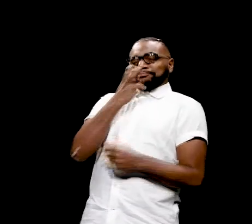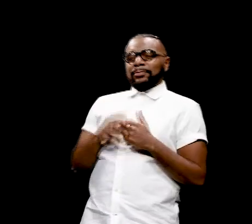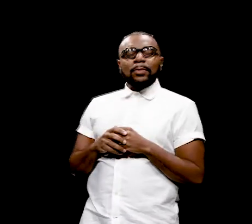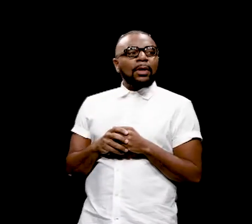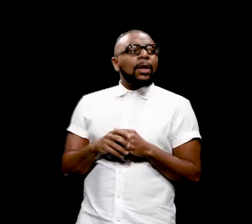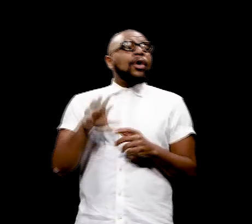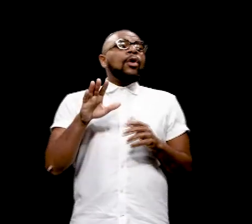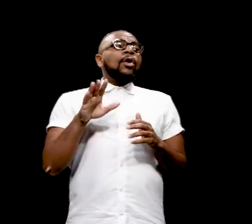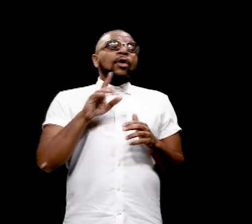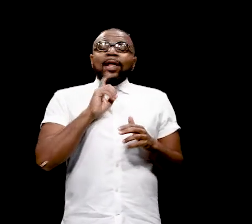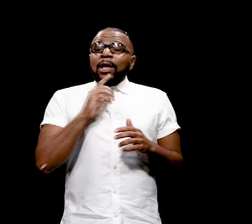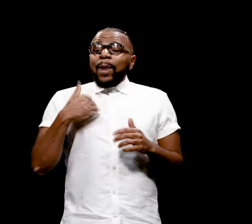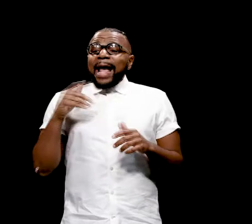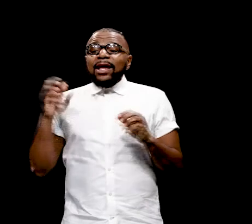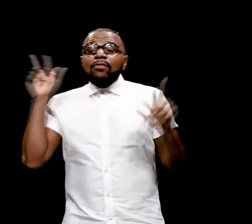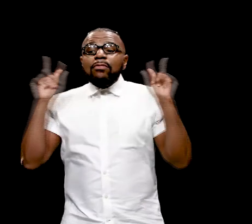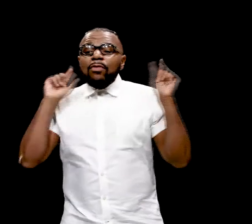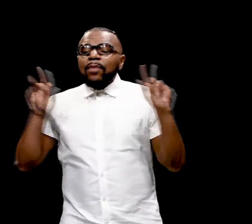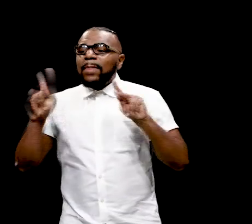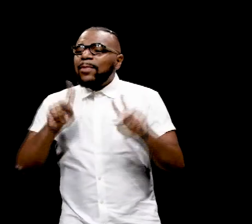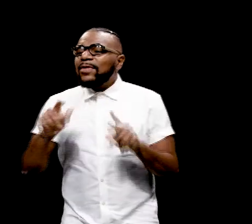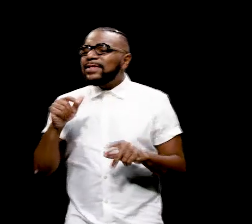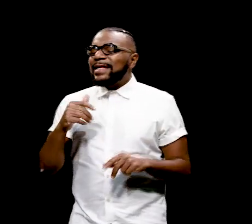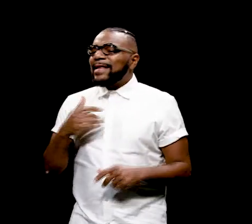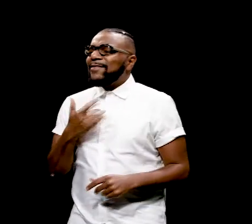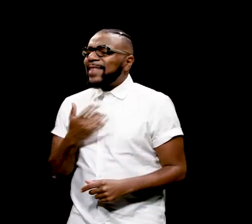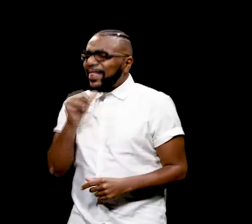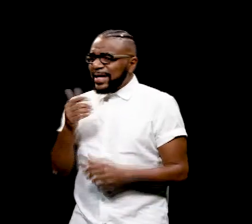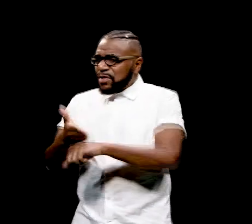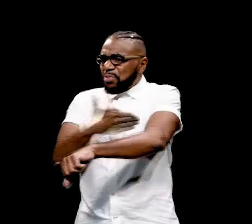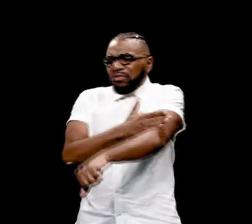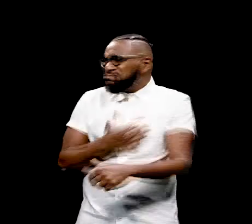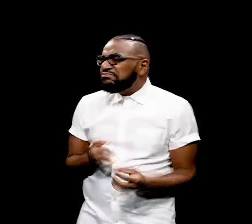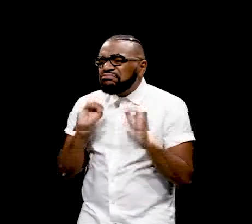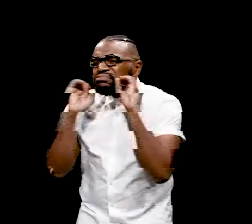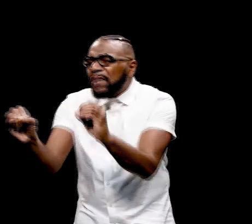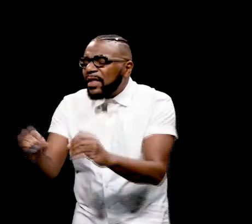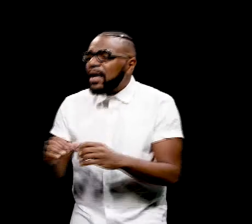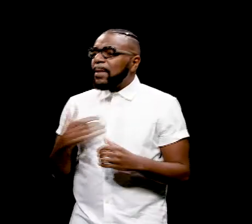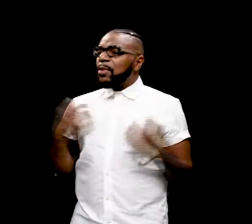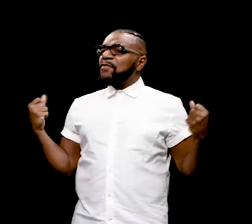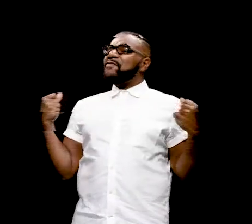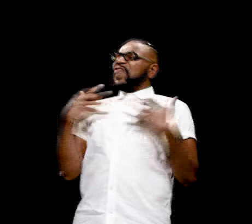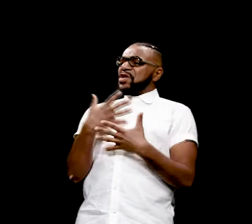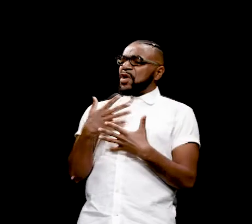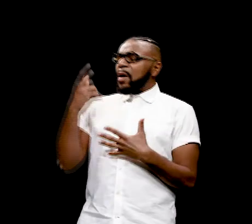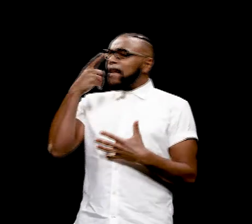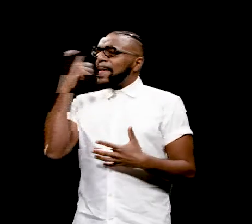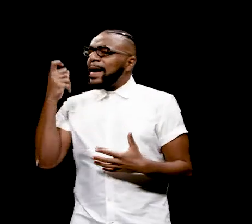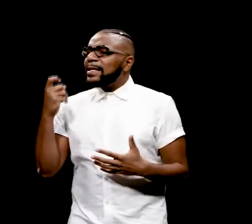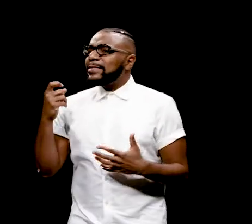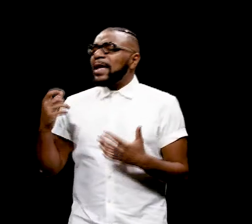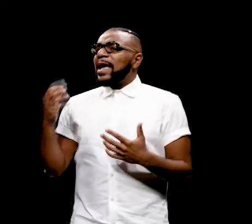because what I'm hearing from my neighbors is that things don't feel like they're getting better. There's a lot of fear with regard to whether or not reality